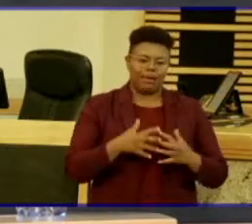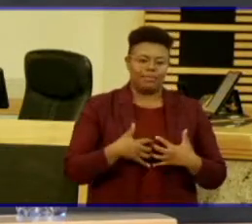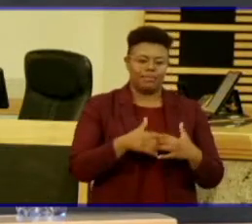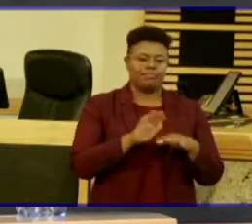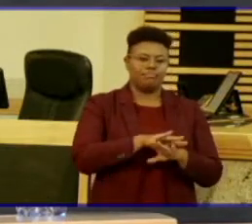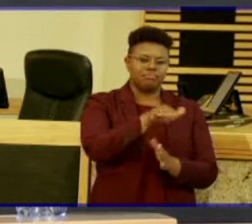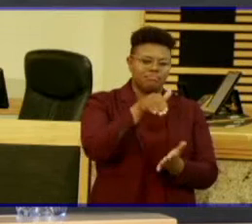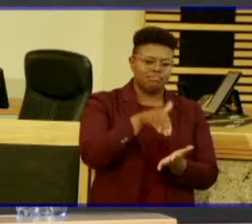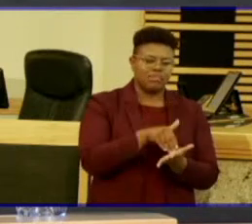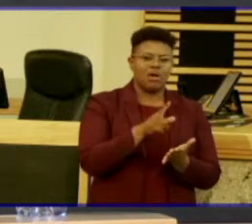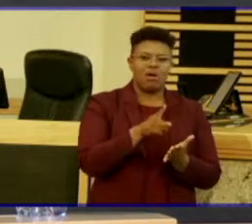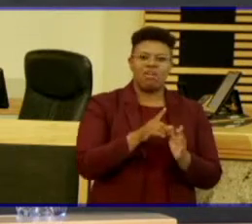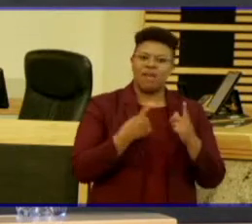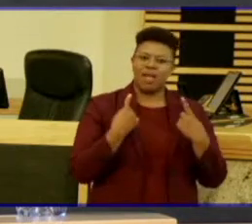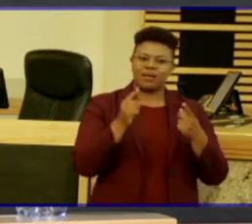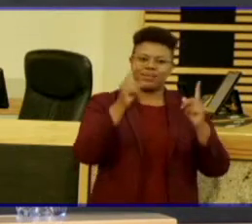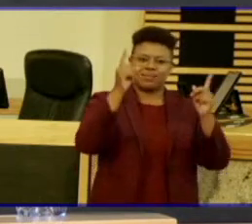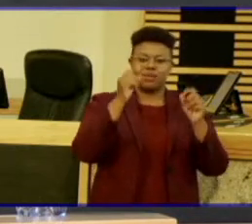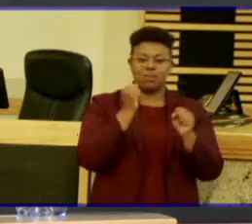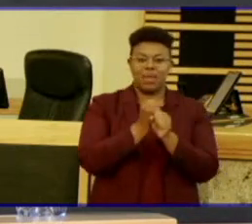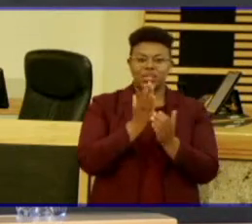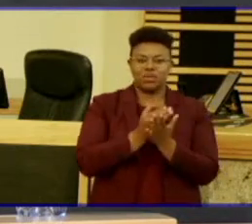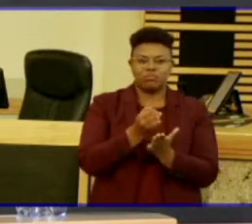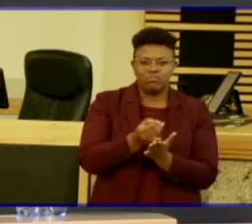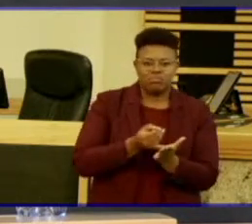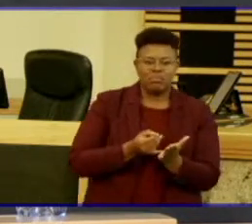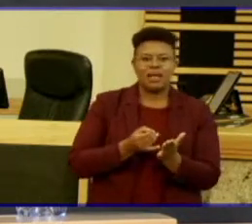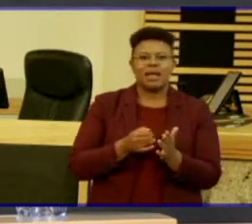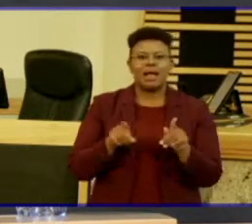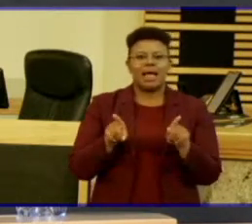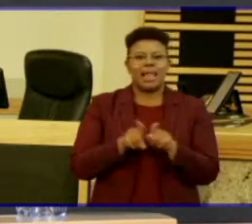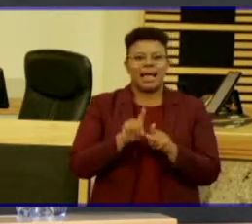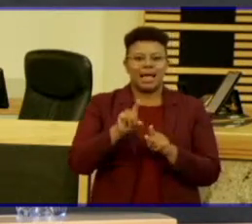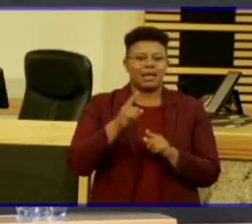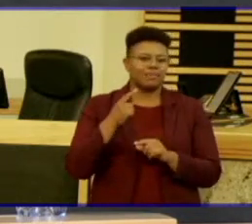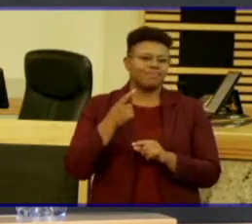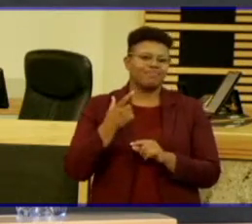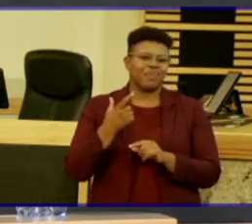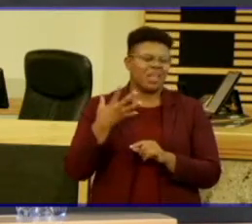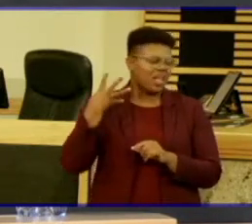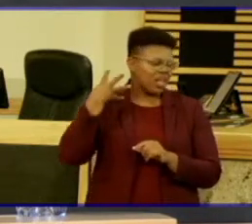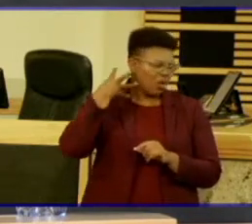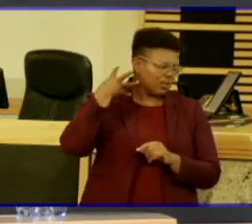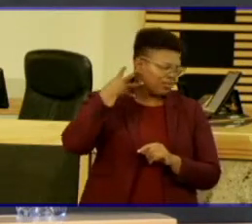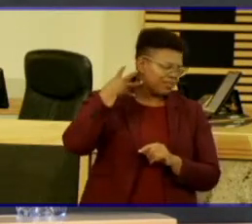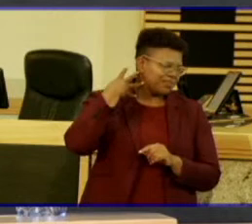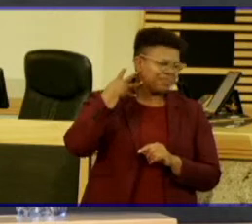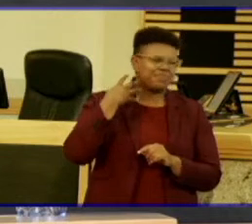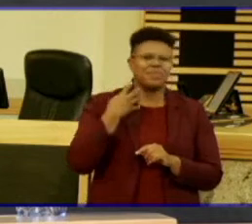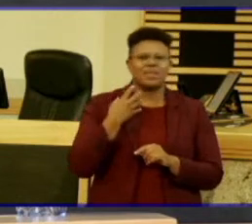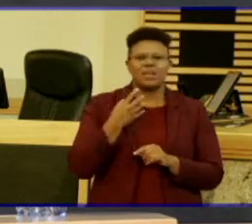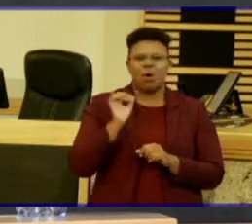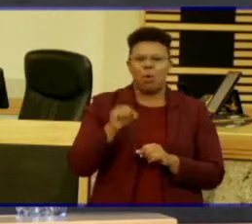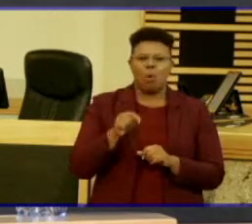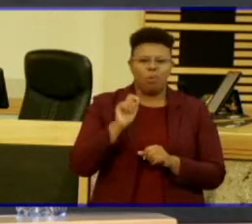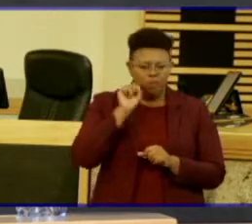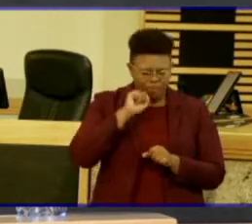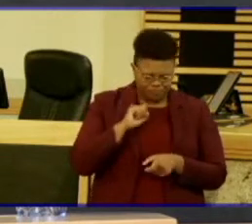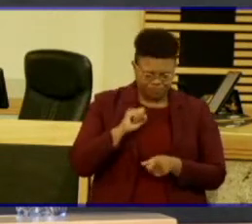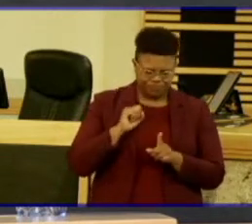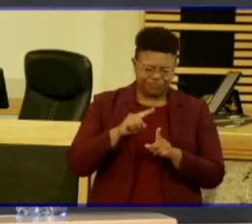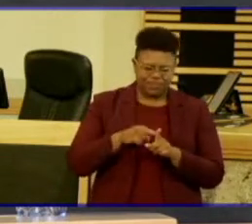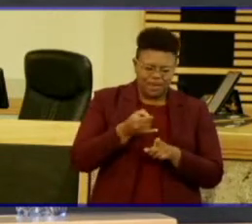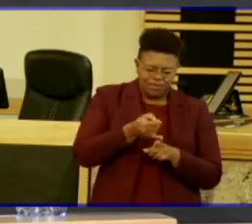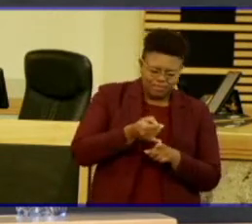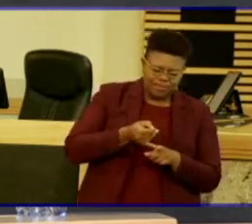of excellence for advanced surgical procedures such as cochlear implants, penile reconstruction,